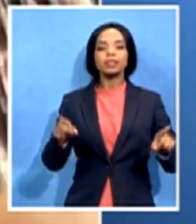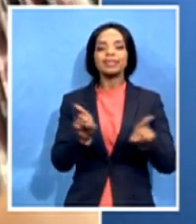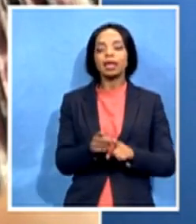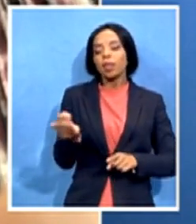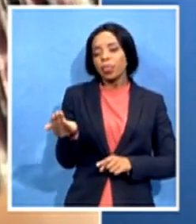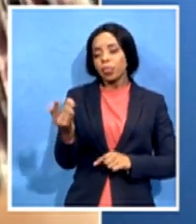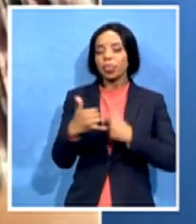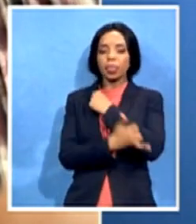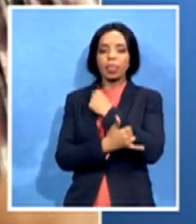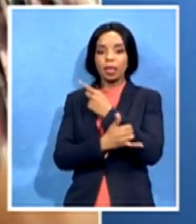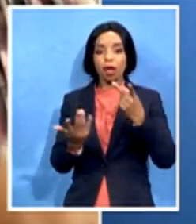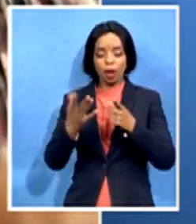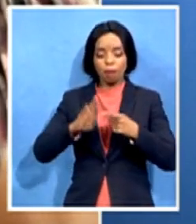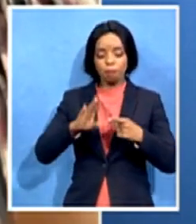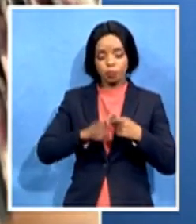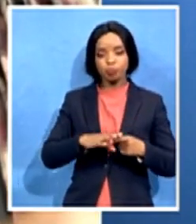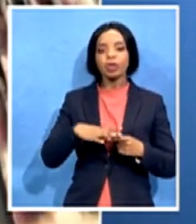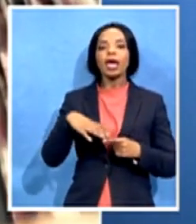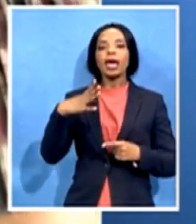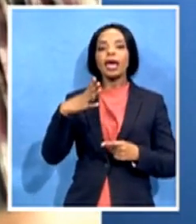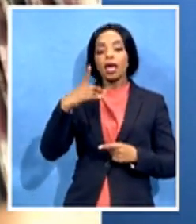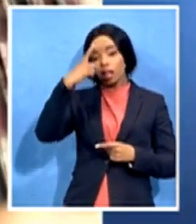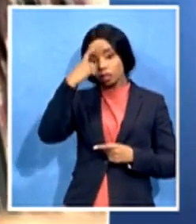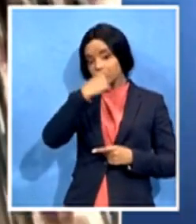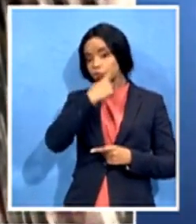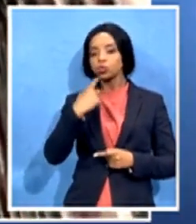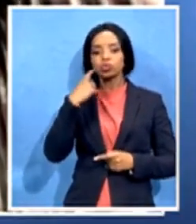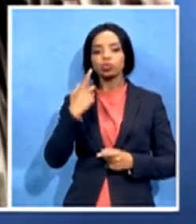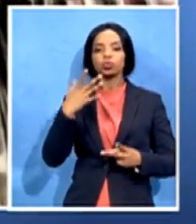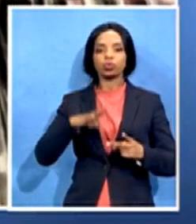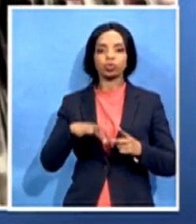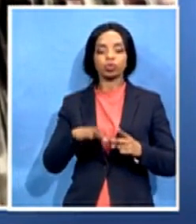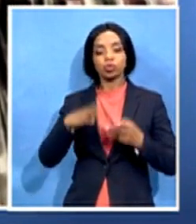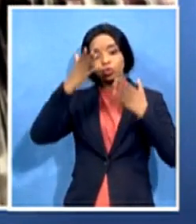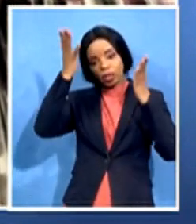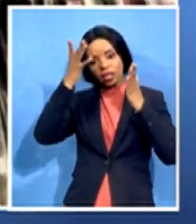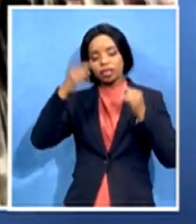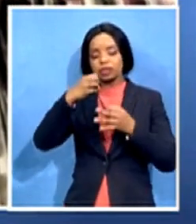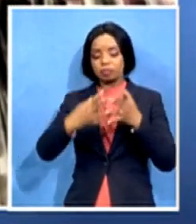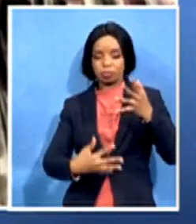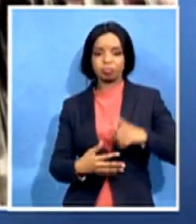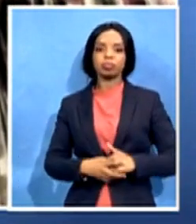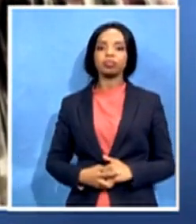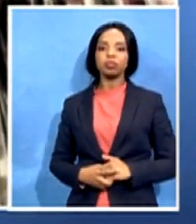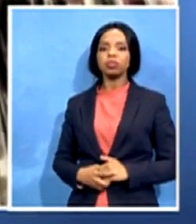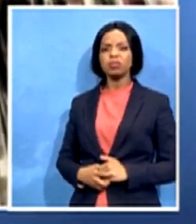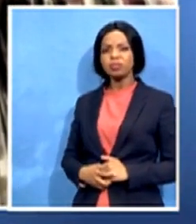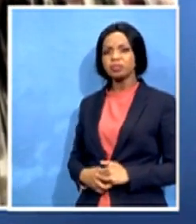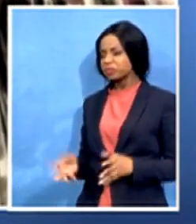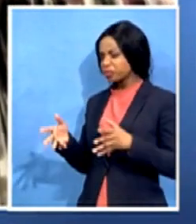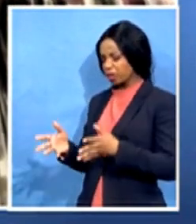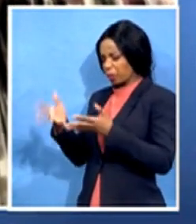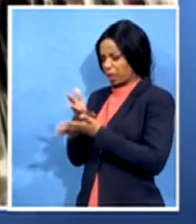Lesotho. And we not only talking about stock theft here, isn't it? I understand that many people